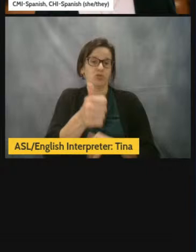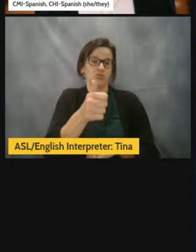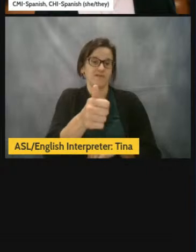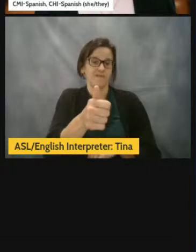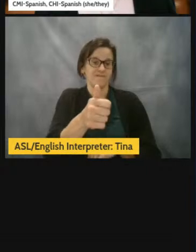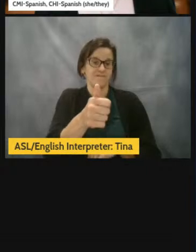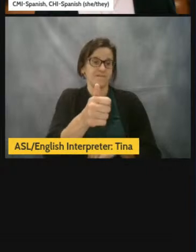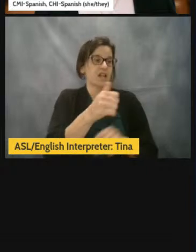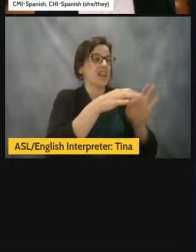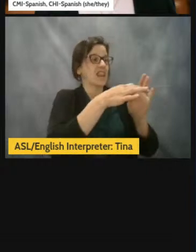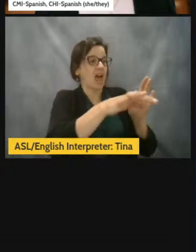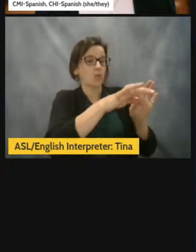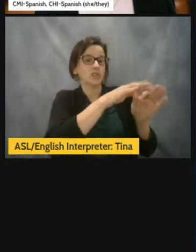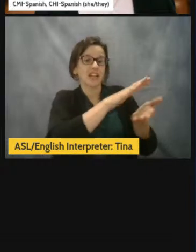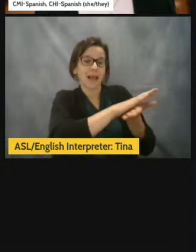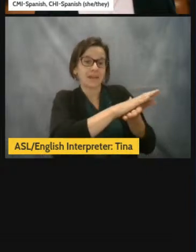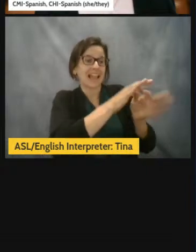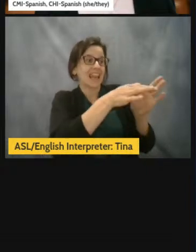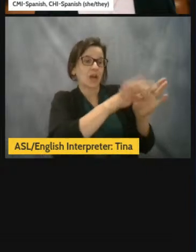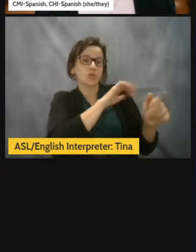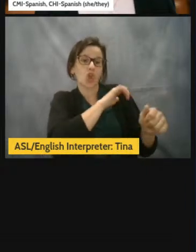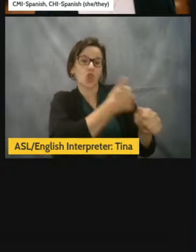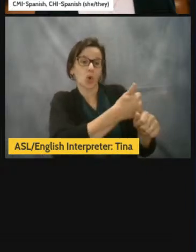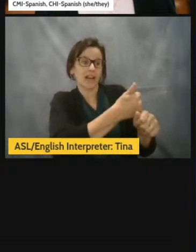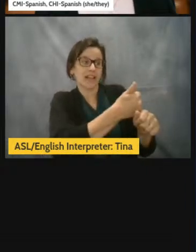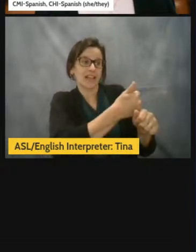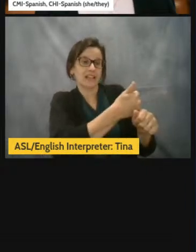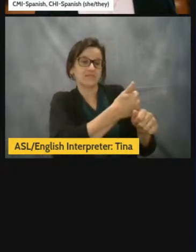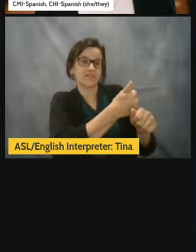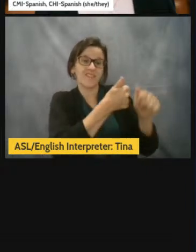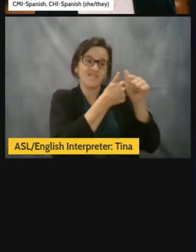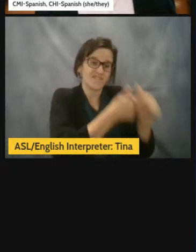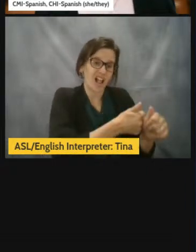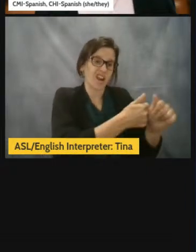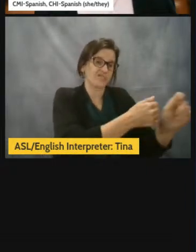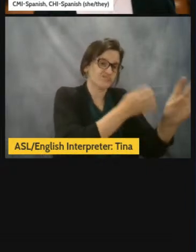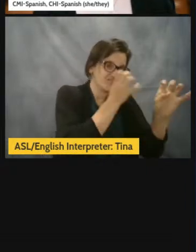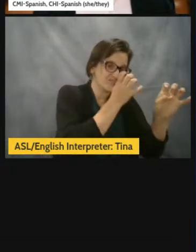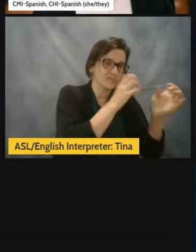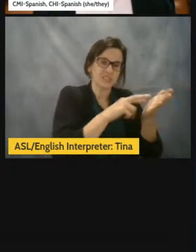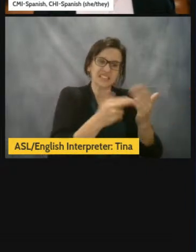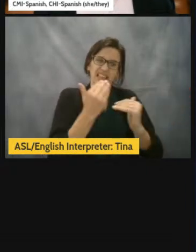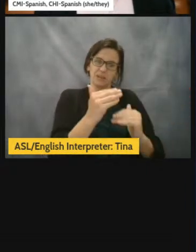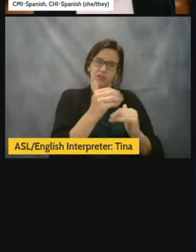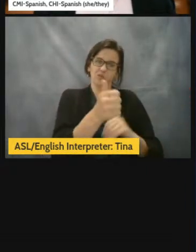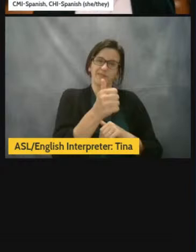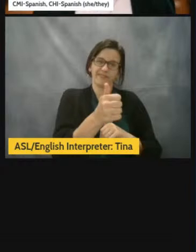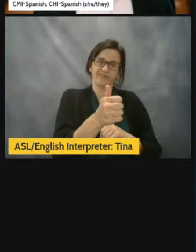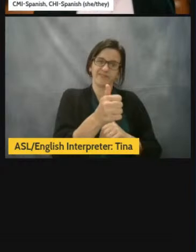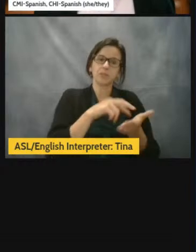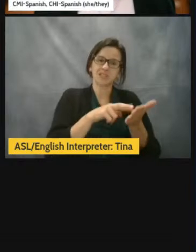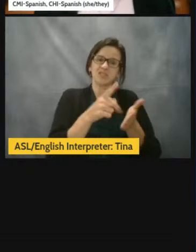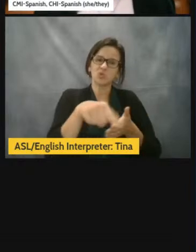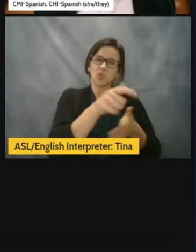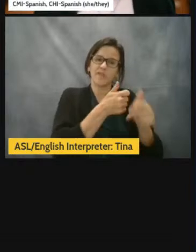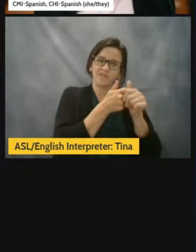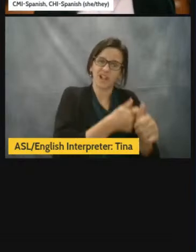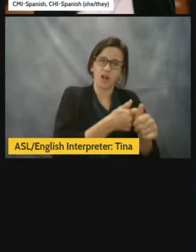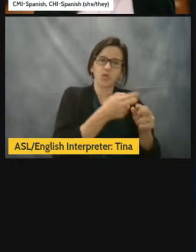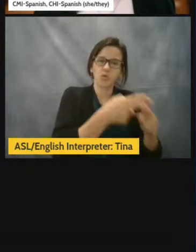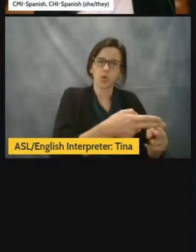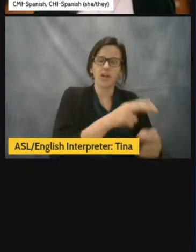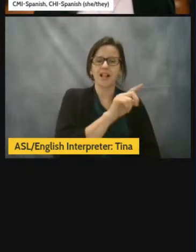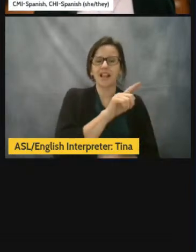or language authorities have to say about language, you're effectively subscribing to what's called linguistic